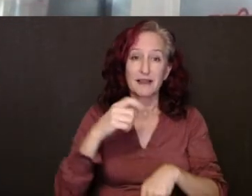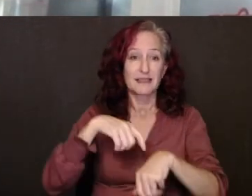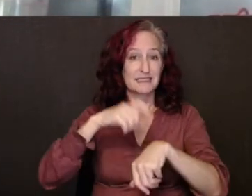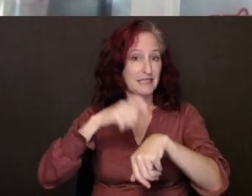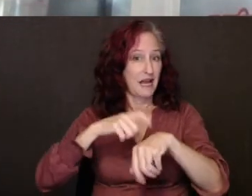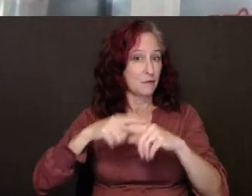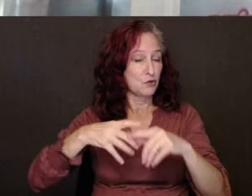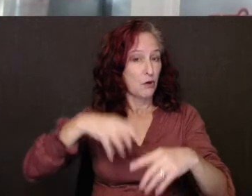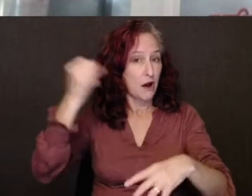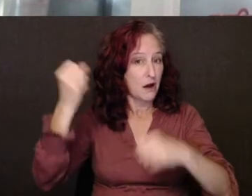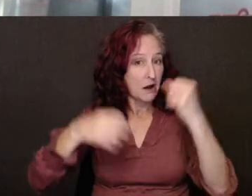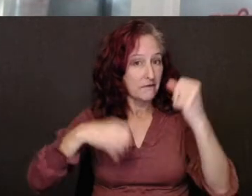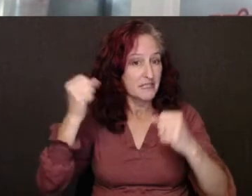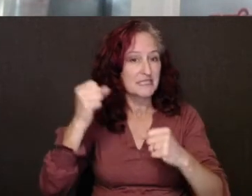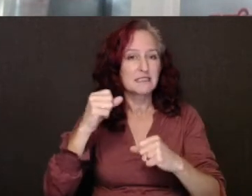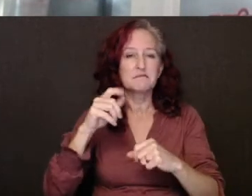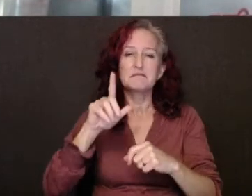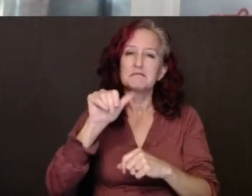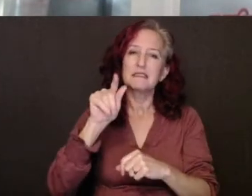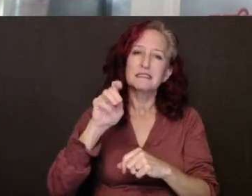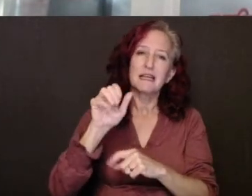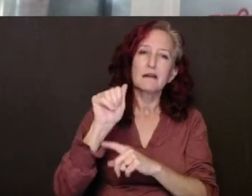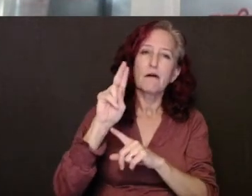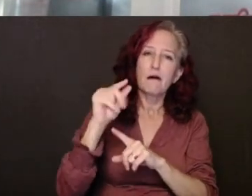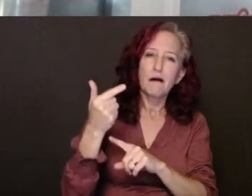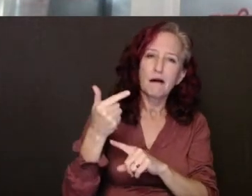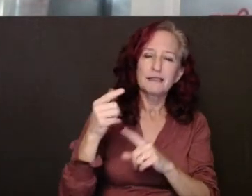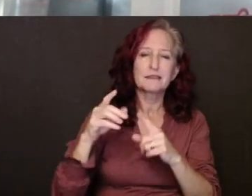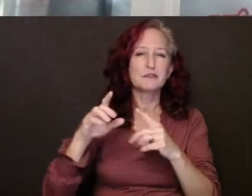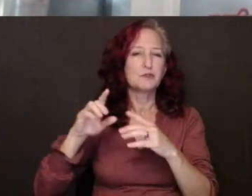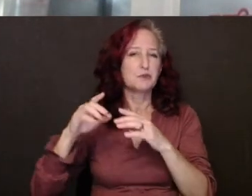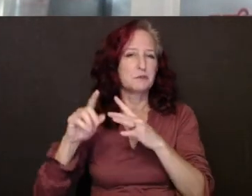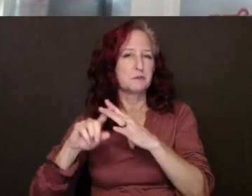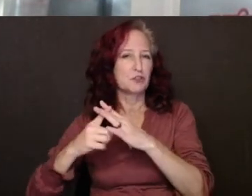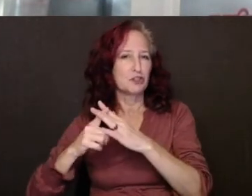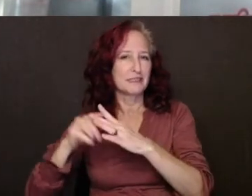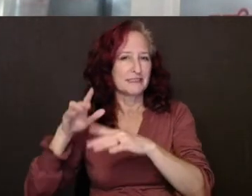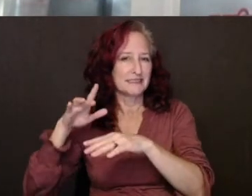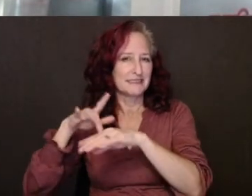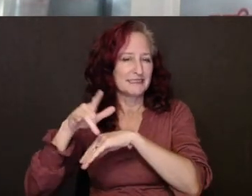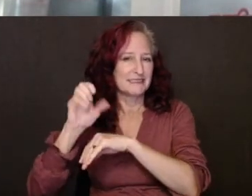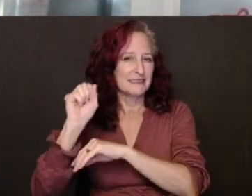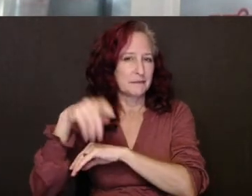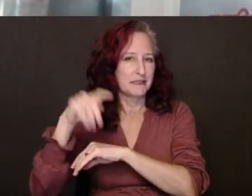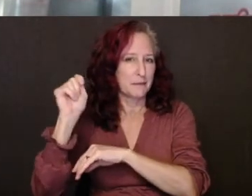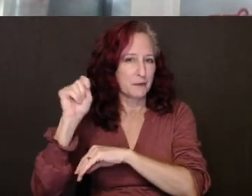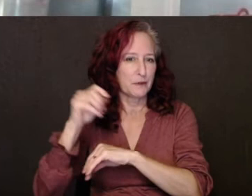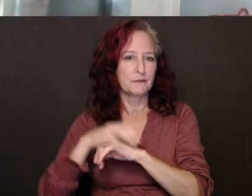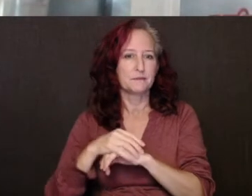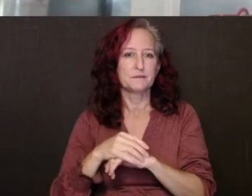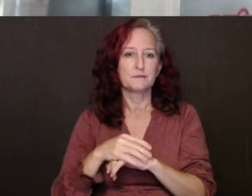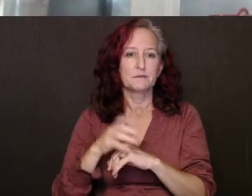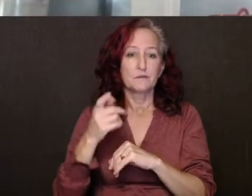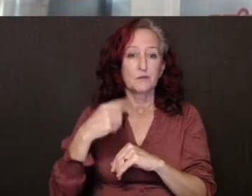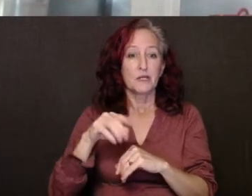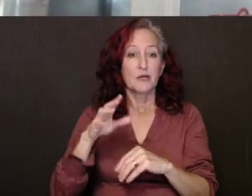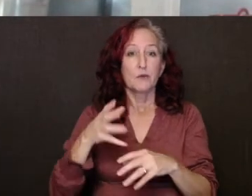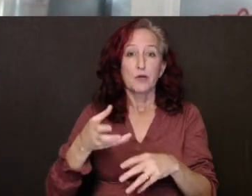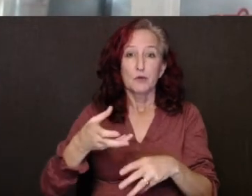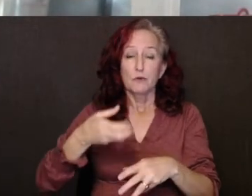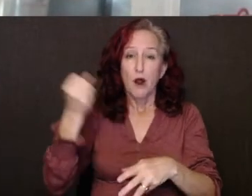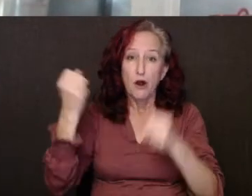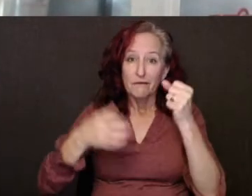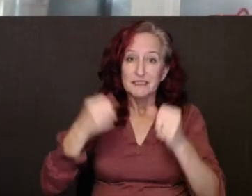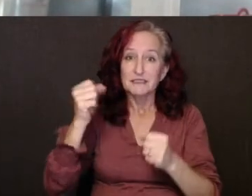time because this is one thing that we love to do is harvest corn. Corn harvest time is actually